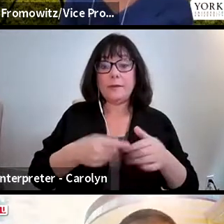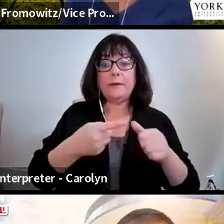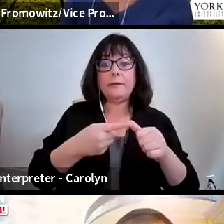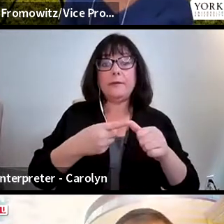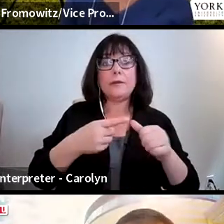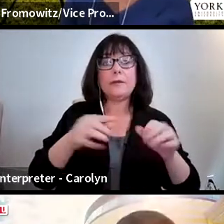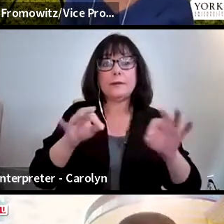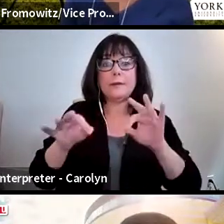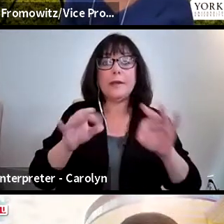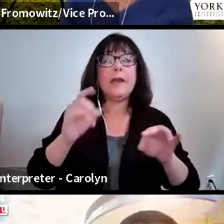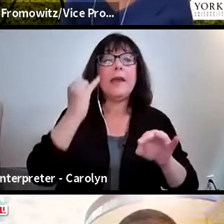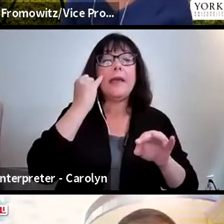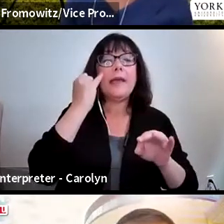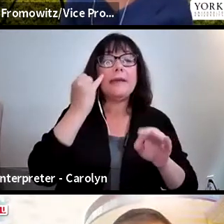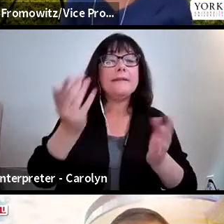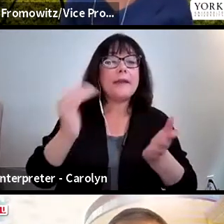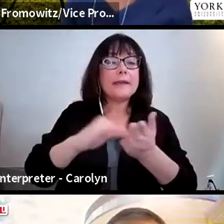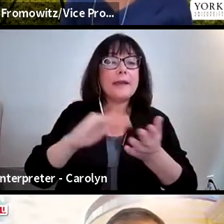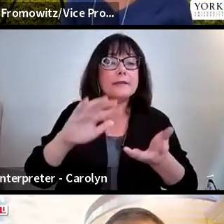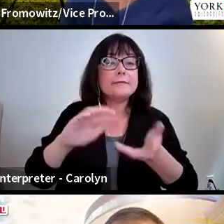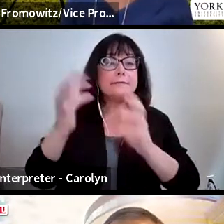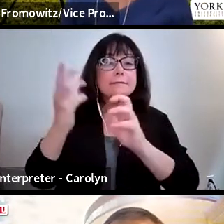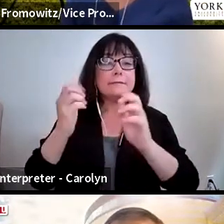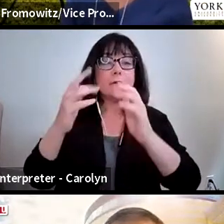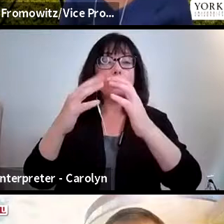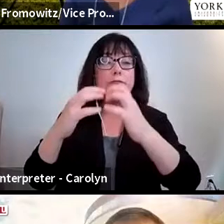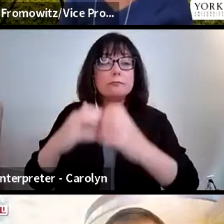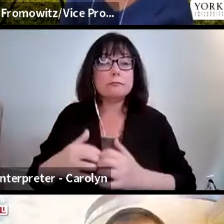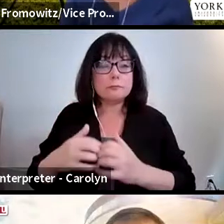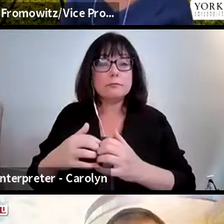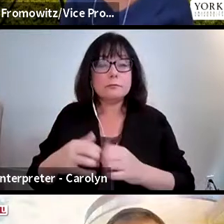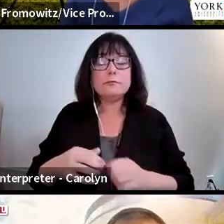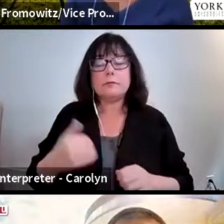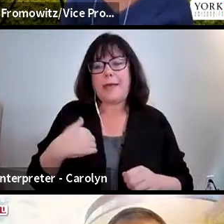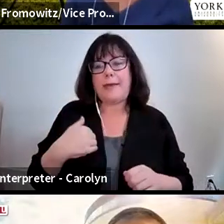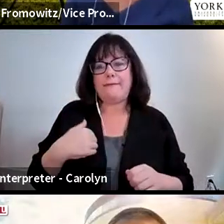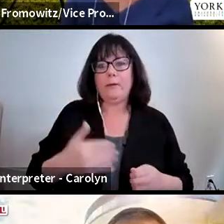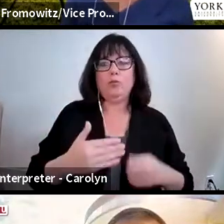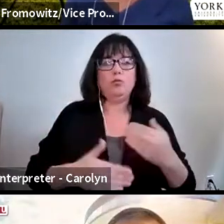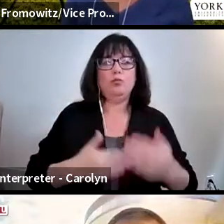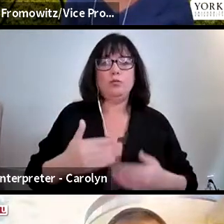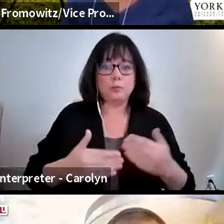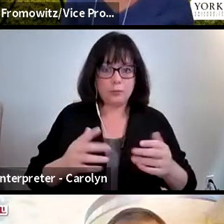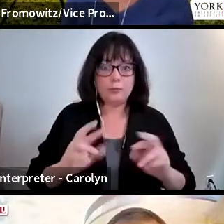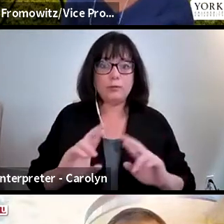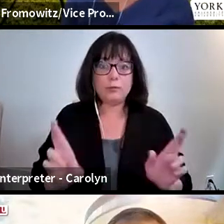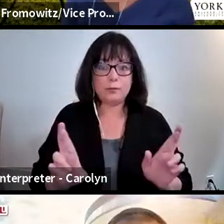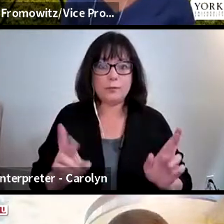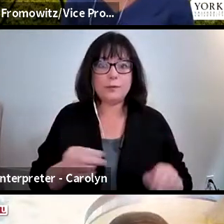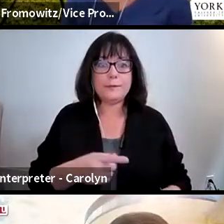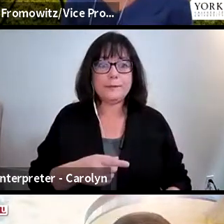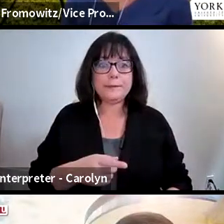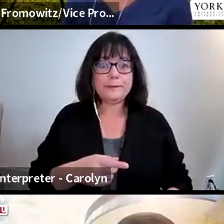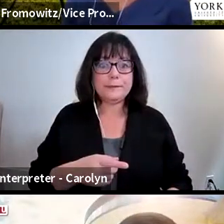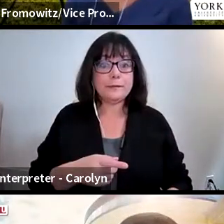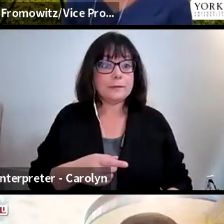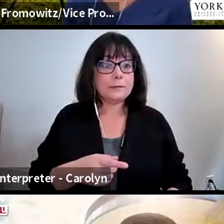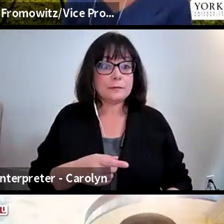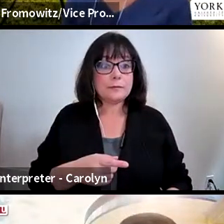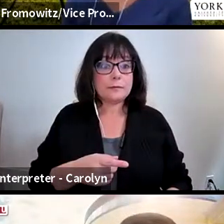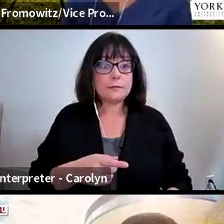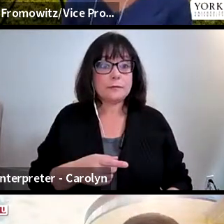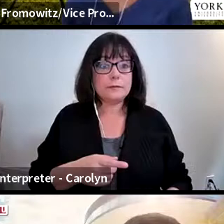be any further difficulties with e-class, that while we're building, so much has been happening